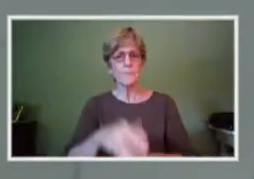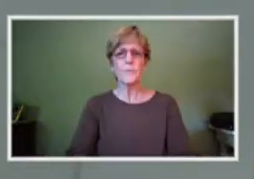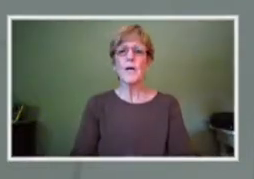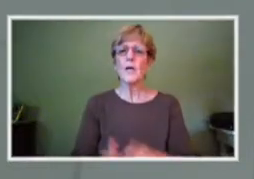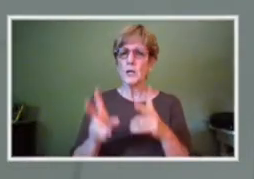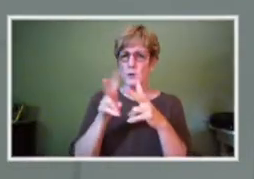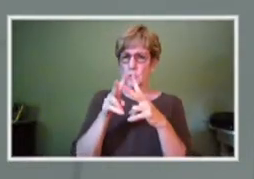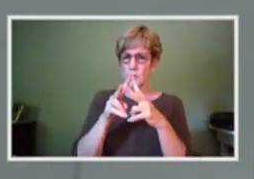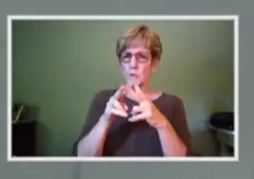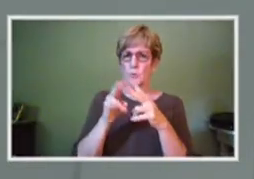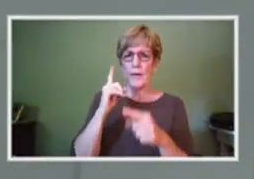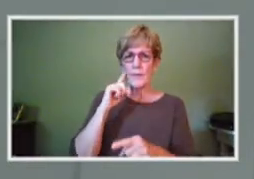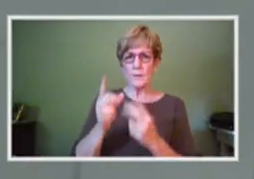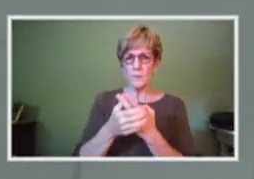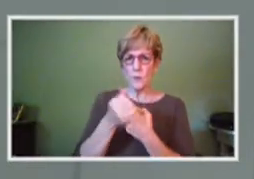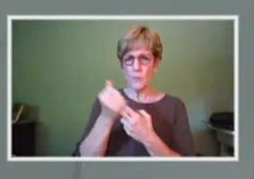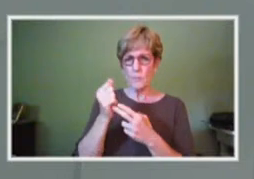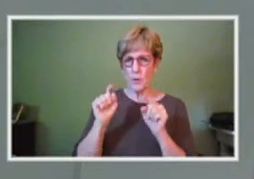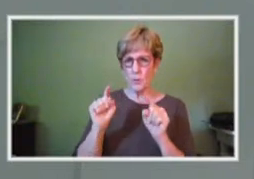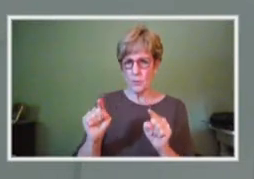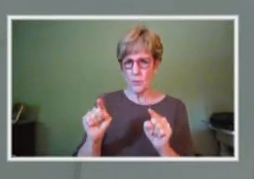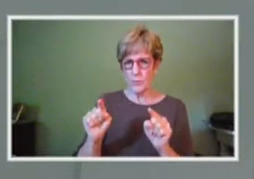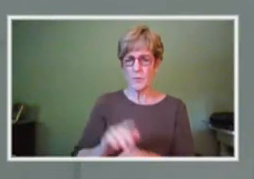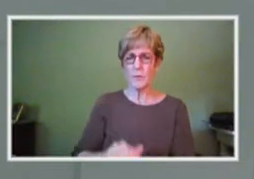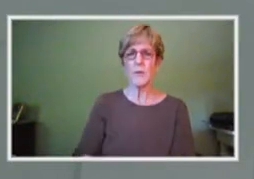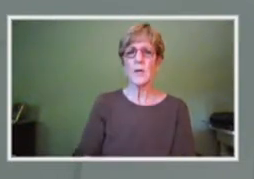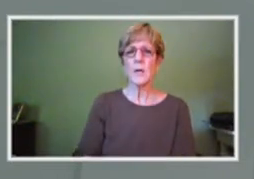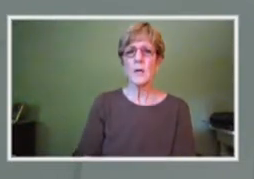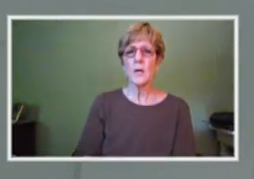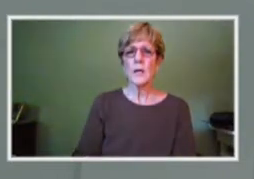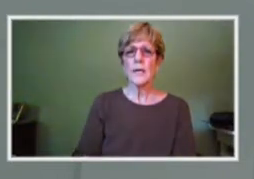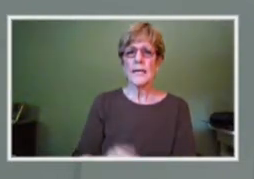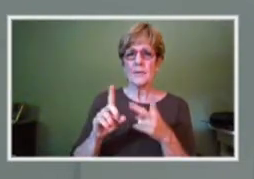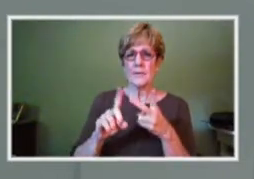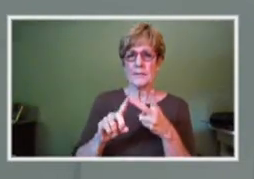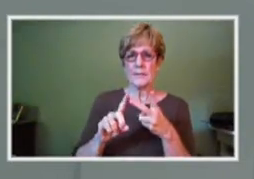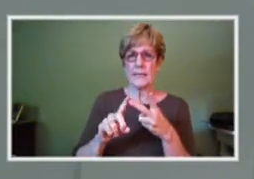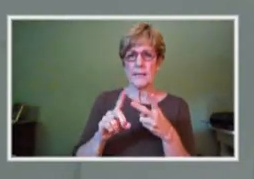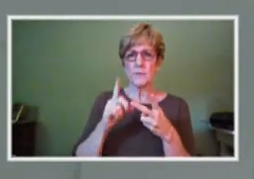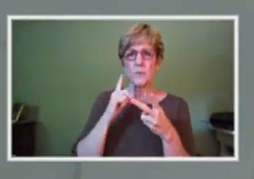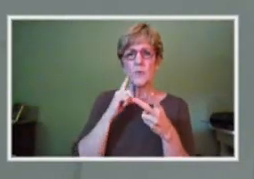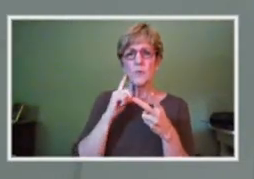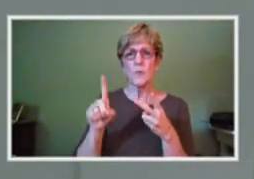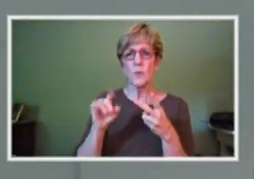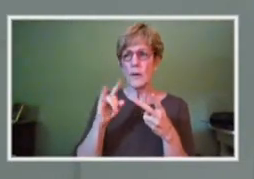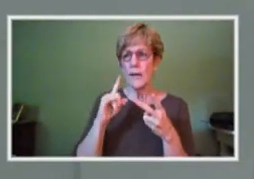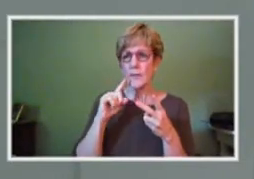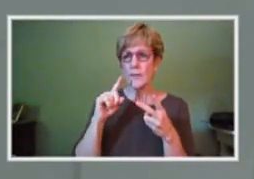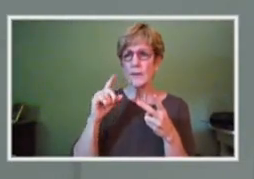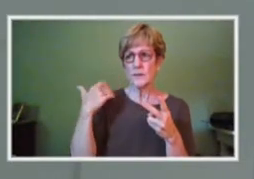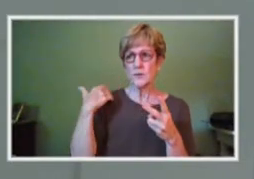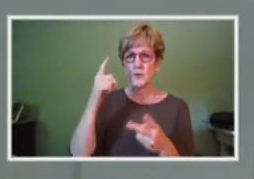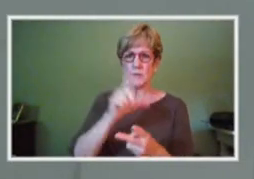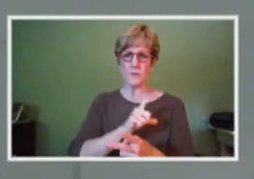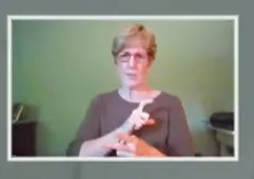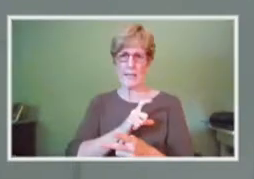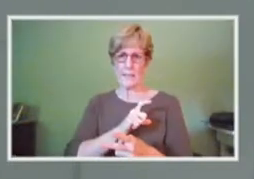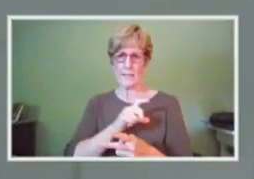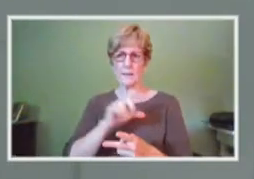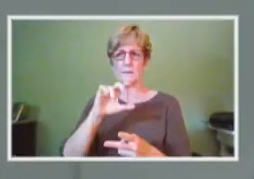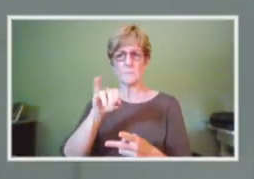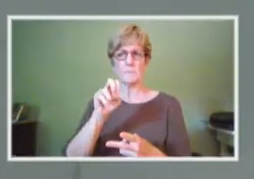is for both Chief Jennings and Mr. Rios, and the second one is I think, for Chief Jennings. I'll ask both of them.